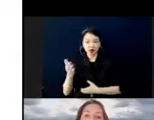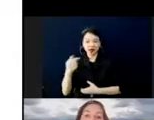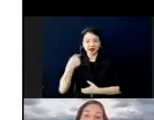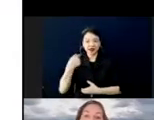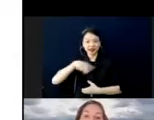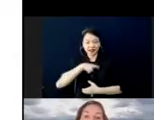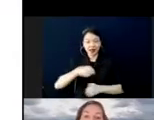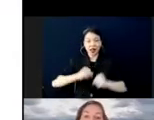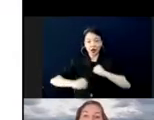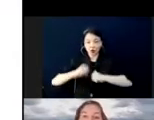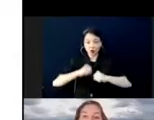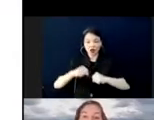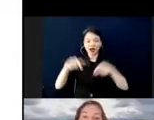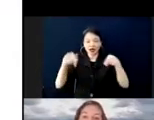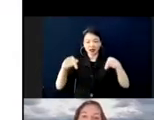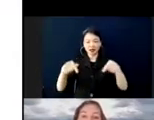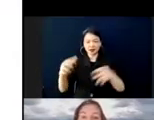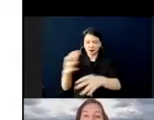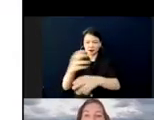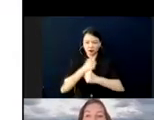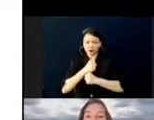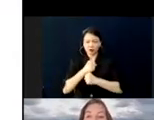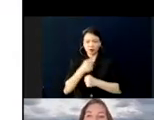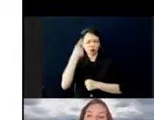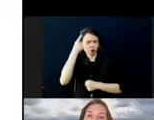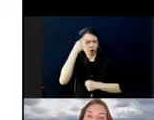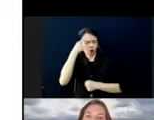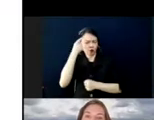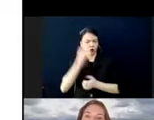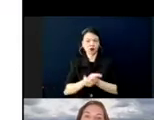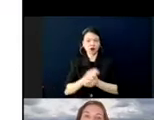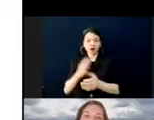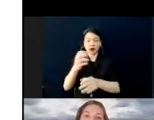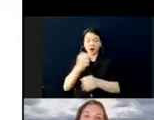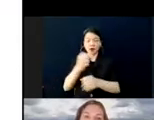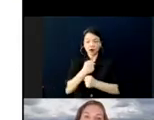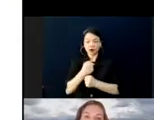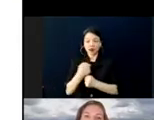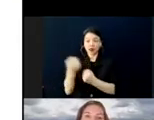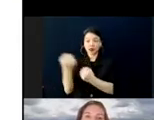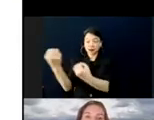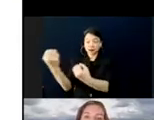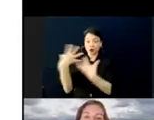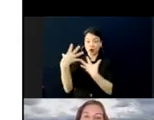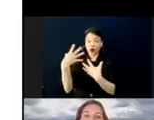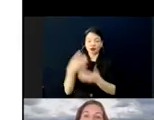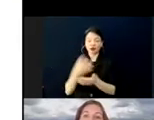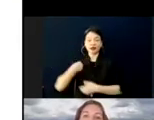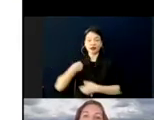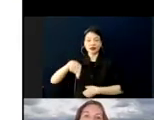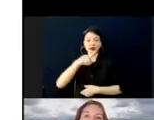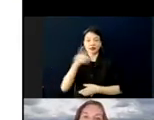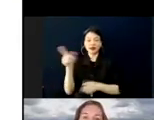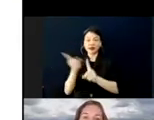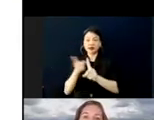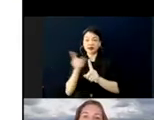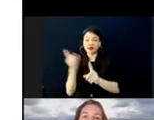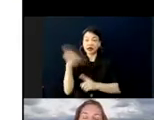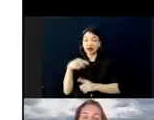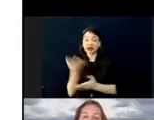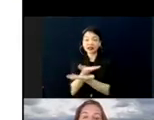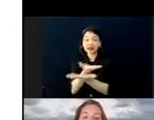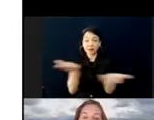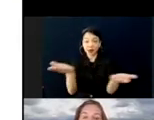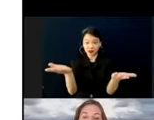feedback so that we can start a dialogue and a discussion around options and solutions to face some of the biggest challenges that